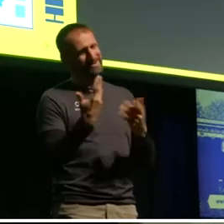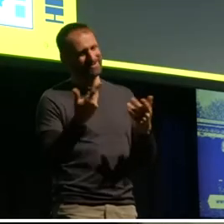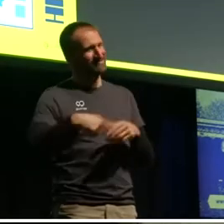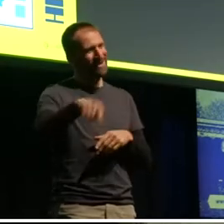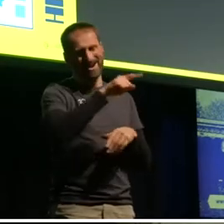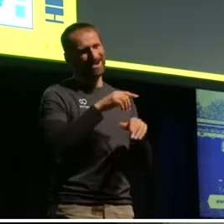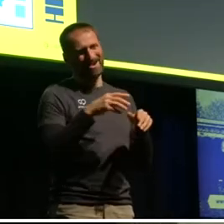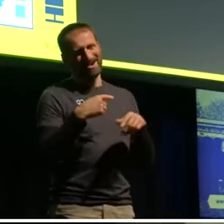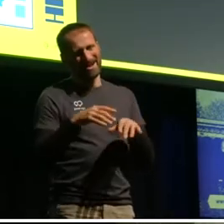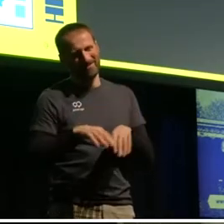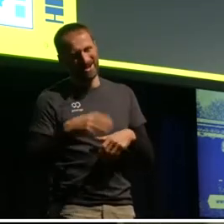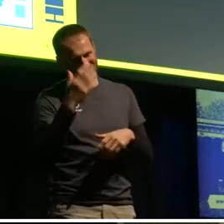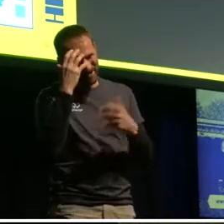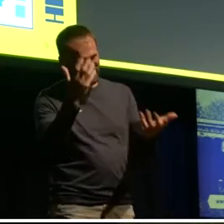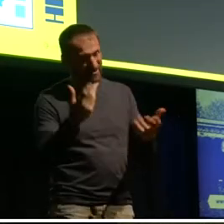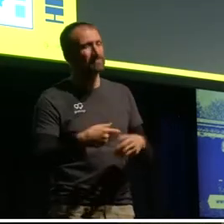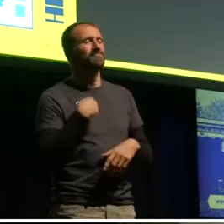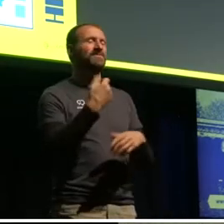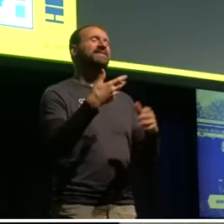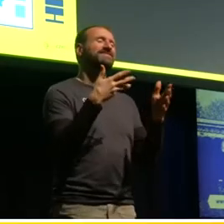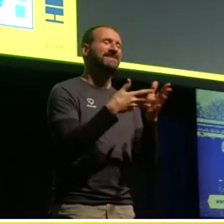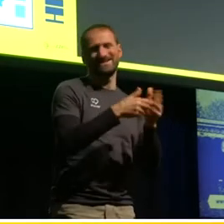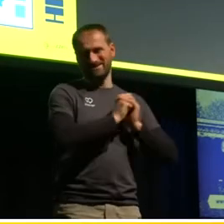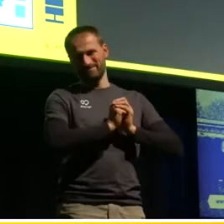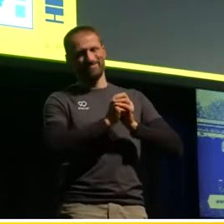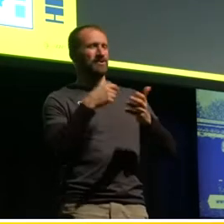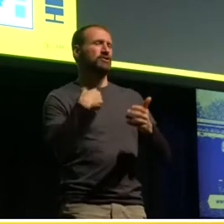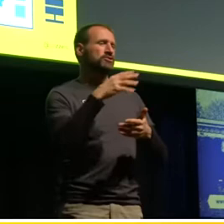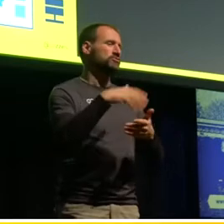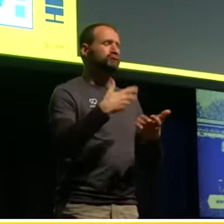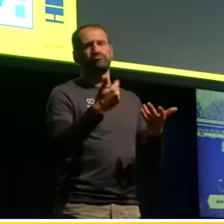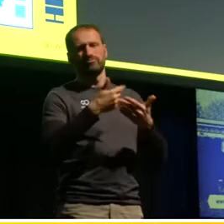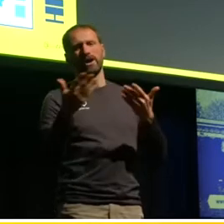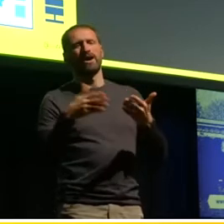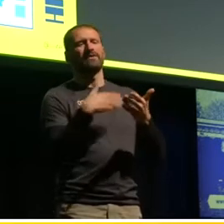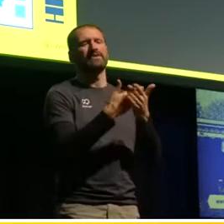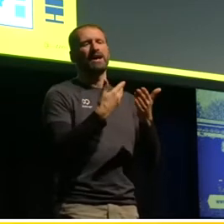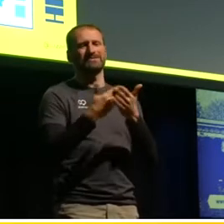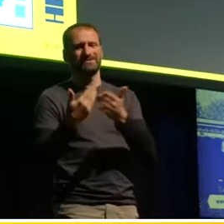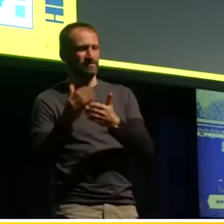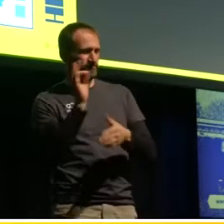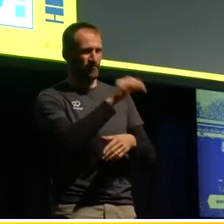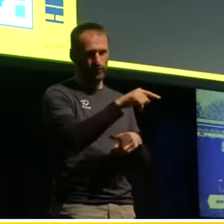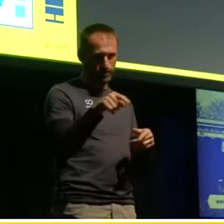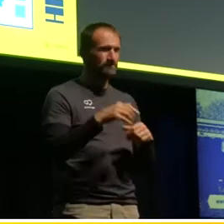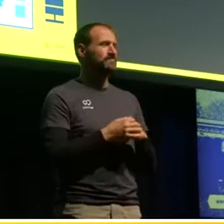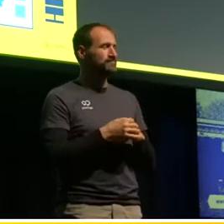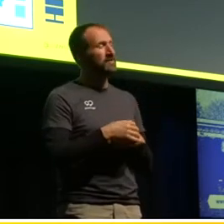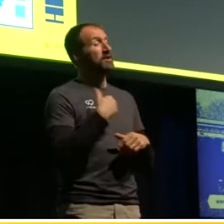testing. So I wrote some tests for this. So let's run some tests against this. So we want to have team